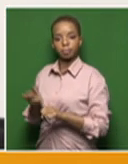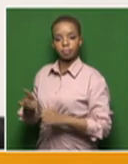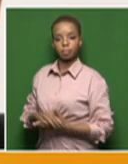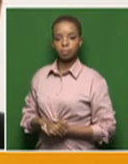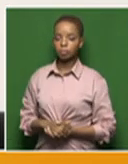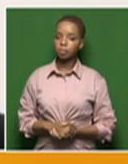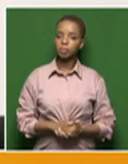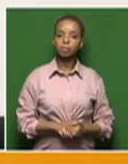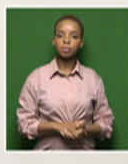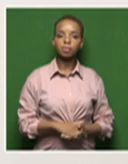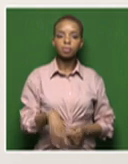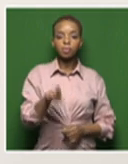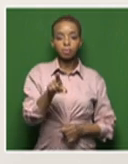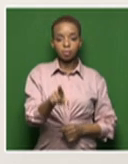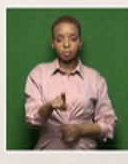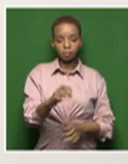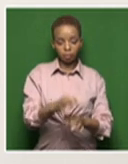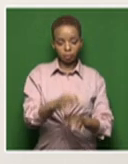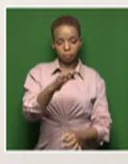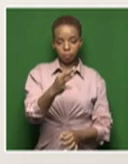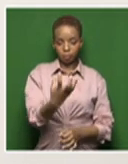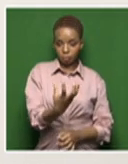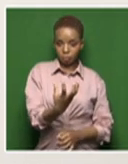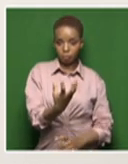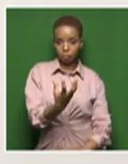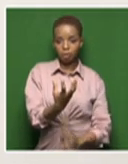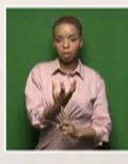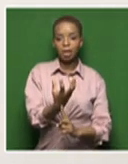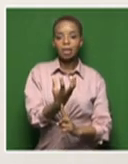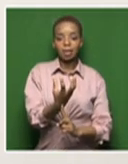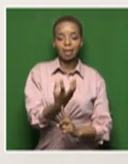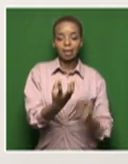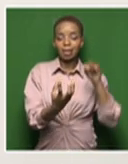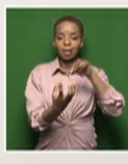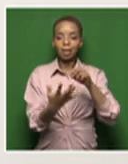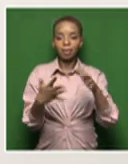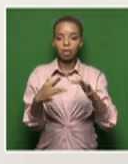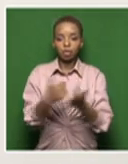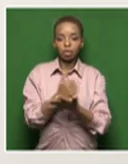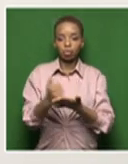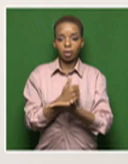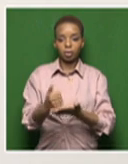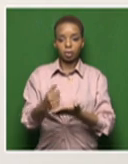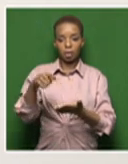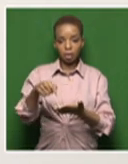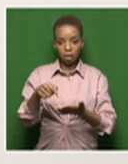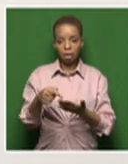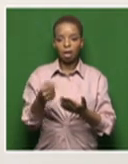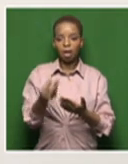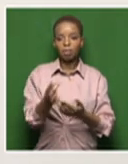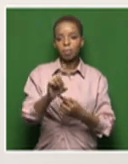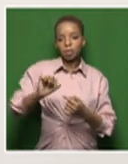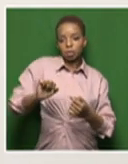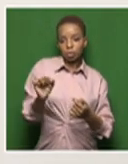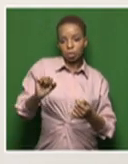So the device itself, once you're registered on the platform, which is cloud-based, you then stand about 60 centimeters